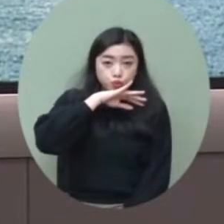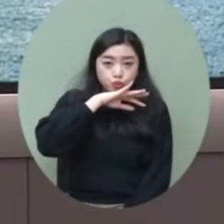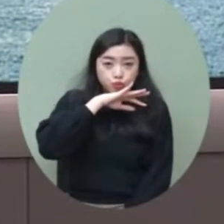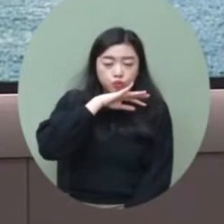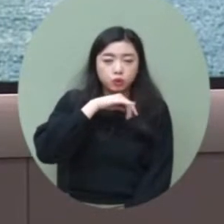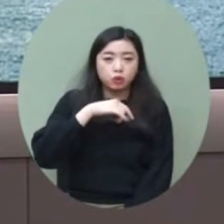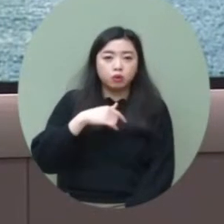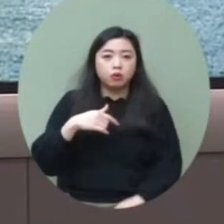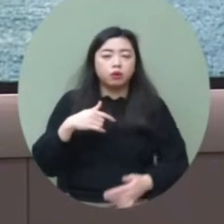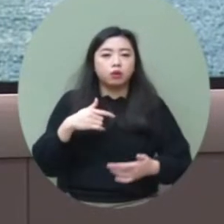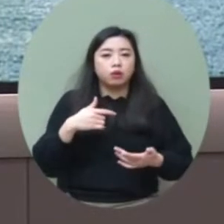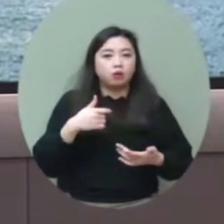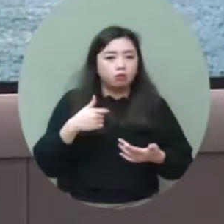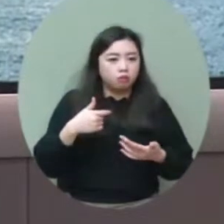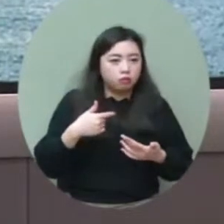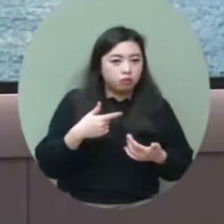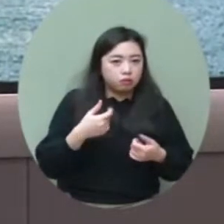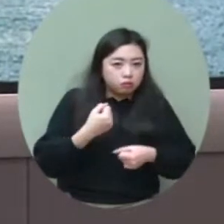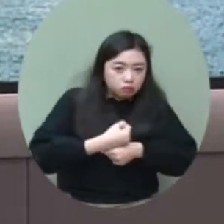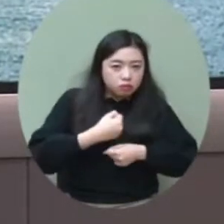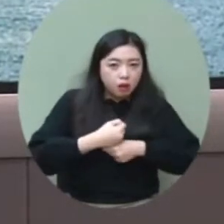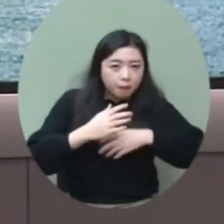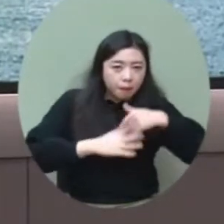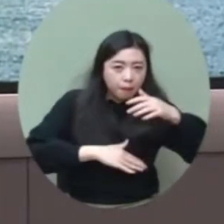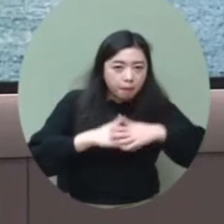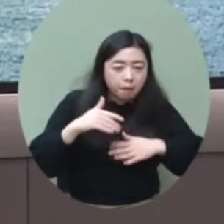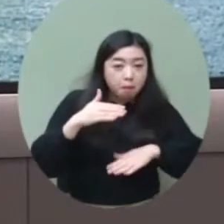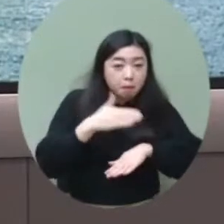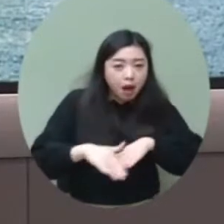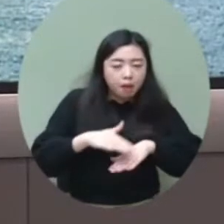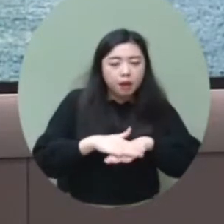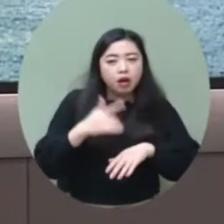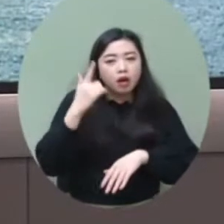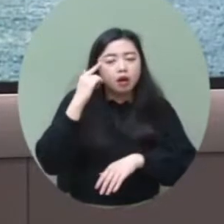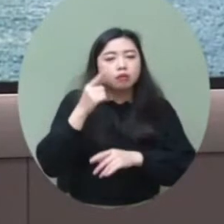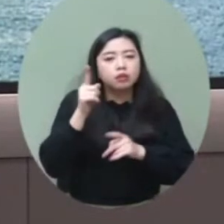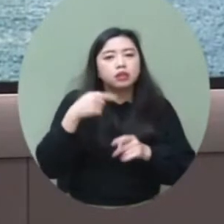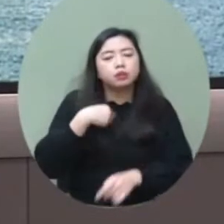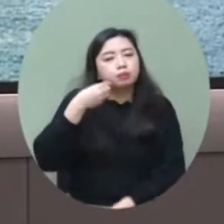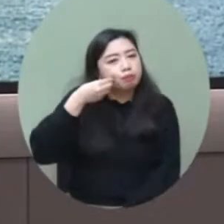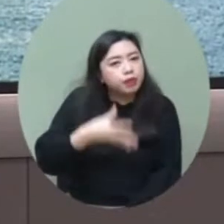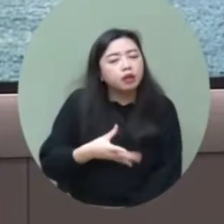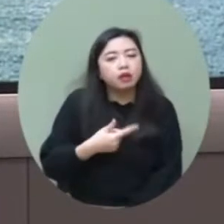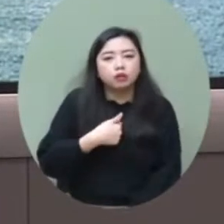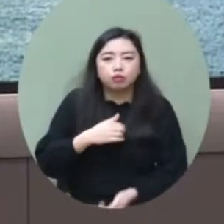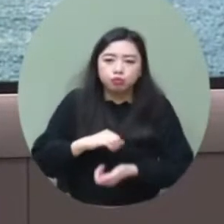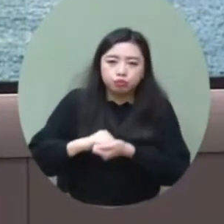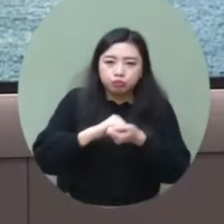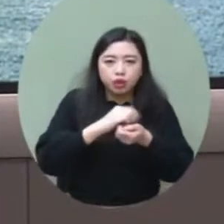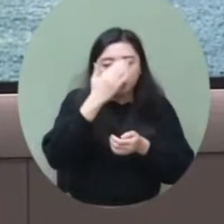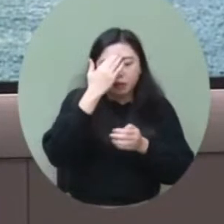we call for the society's understanding. So if there are any